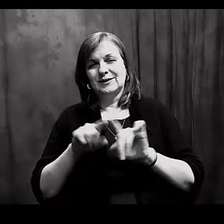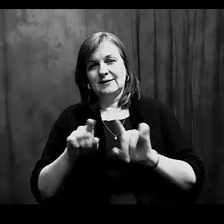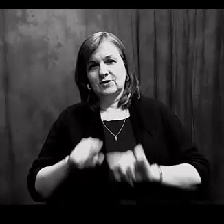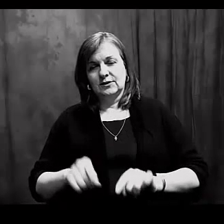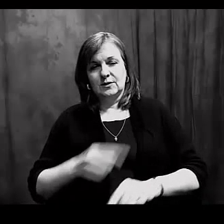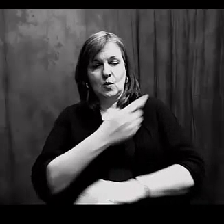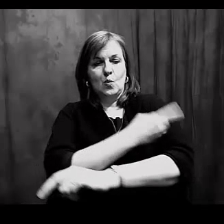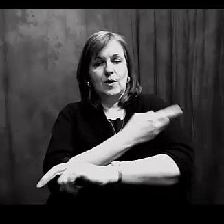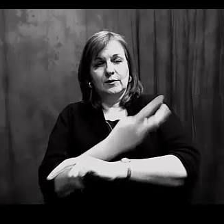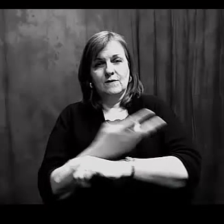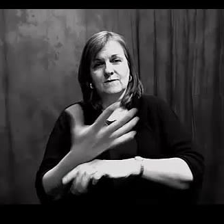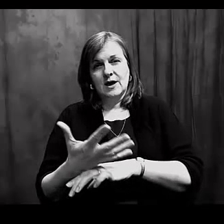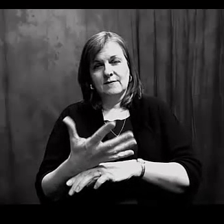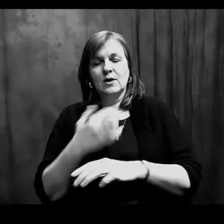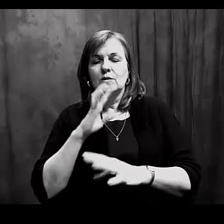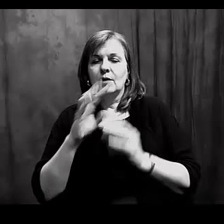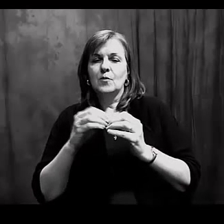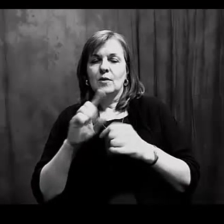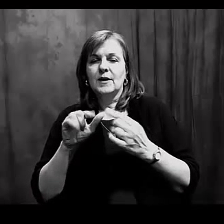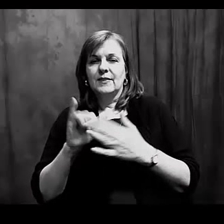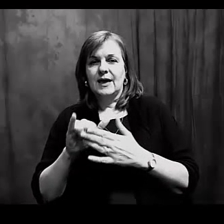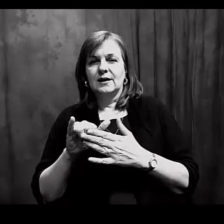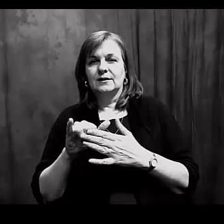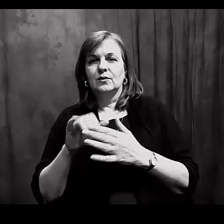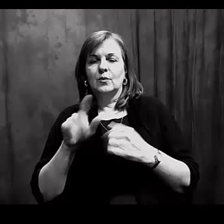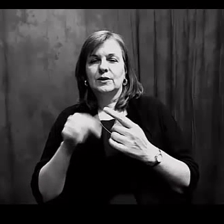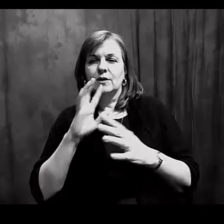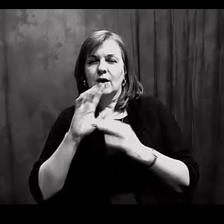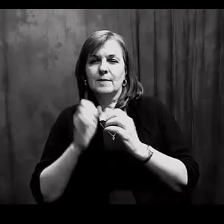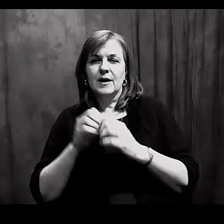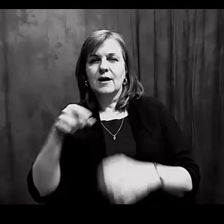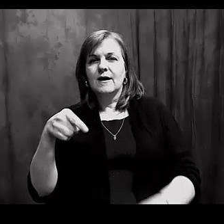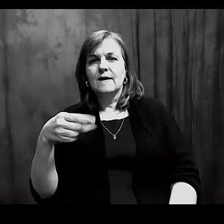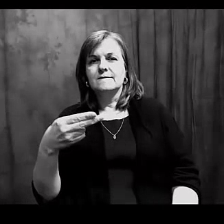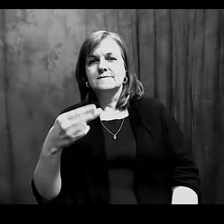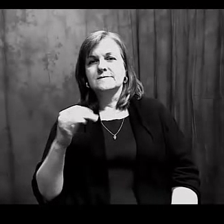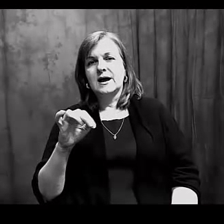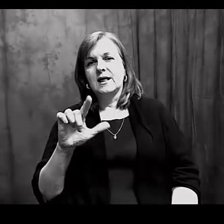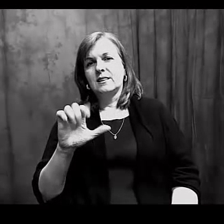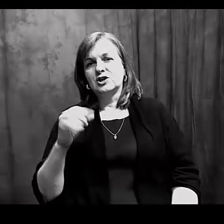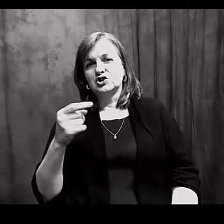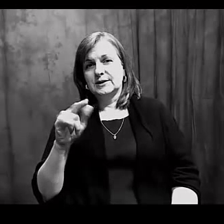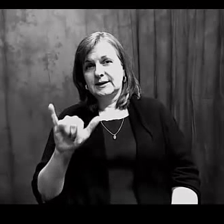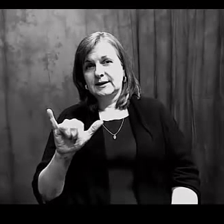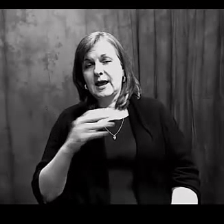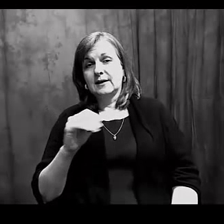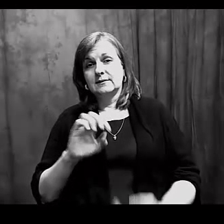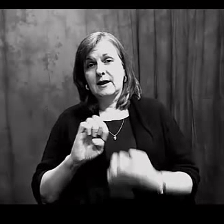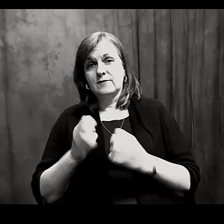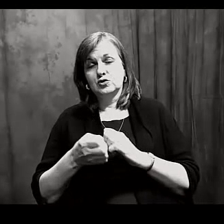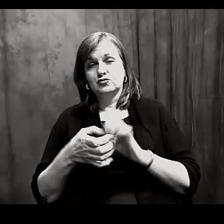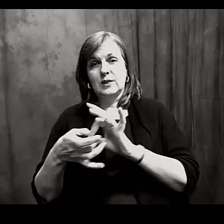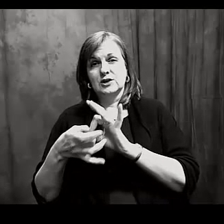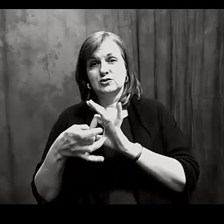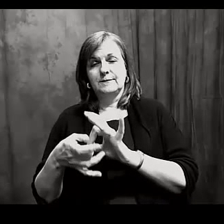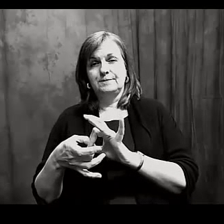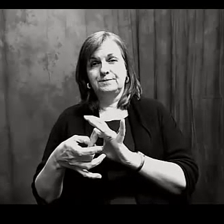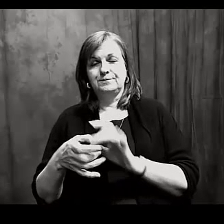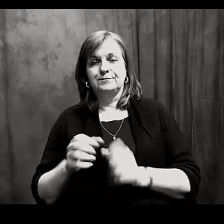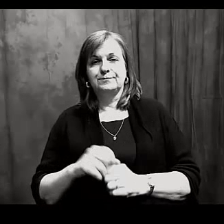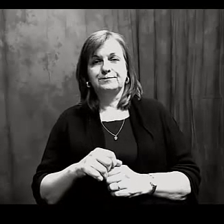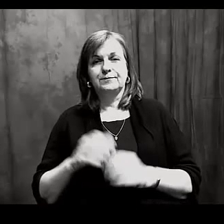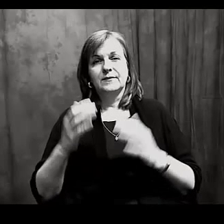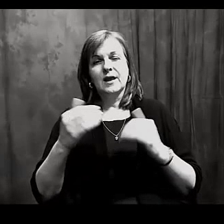more with evolution as well, and we're putting together what we call phylogenies or evolutionary relationships.